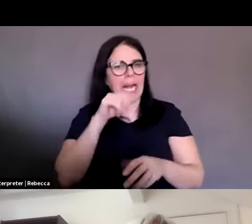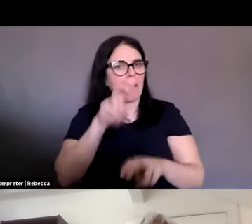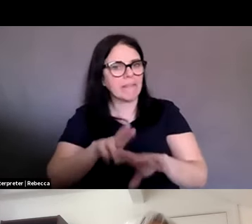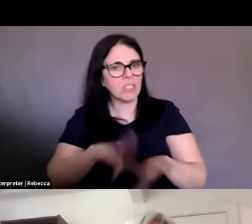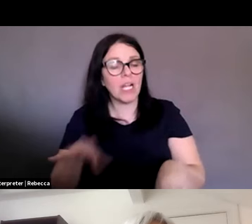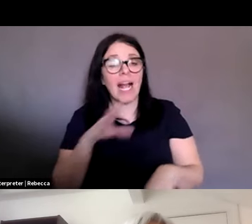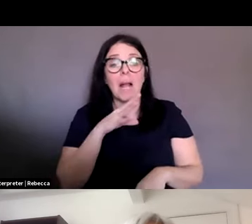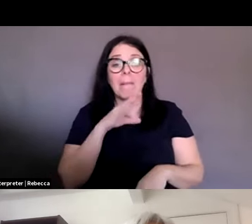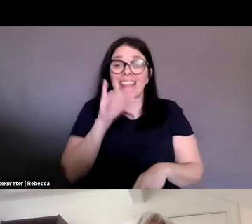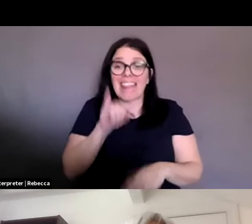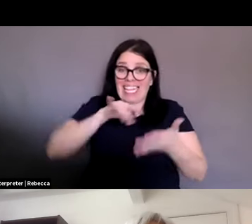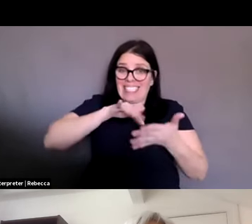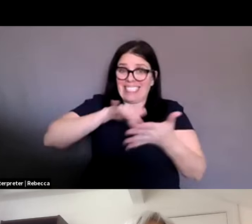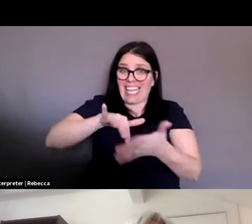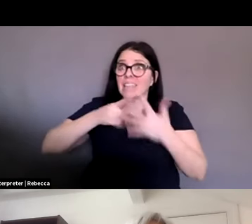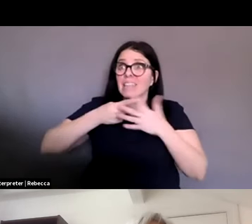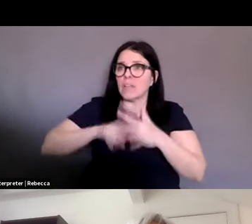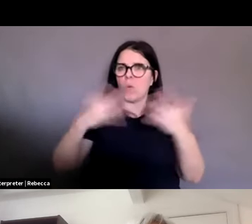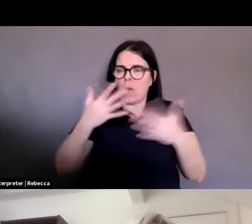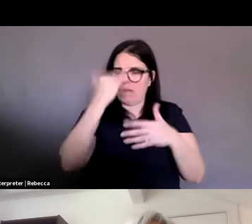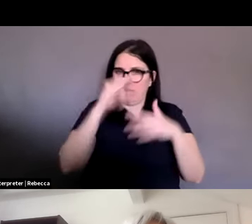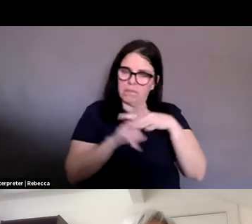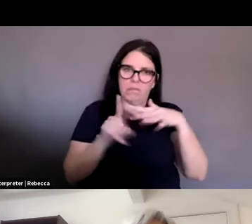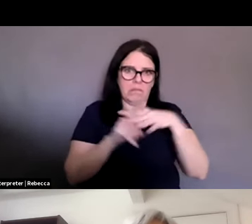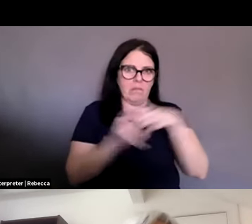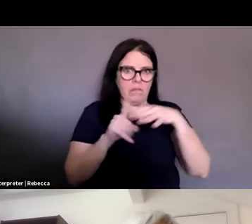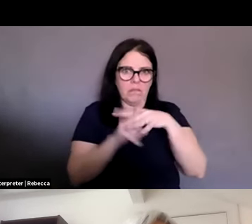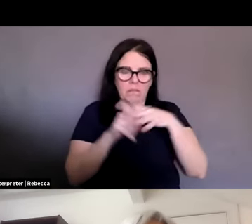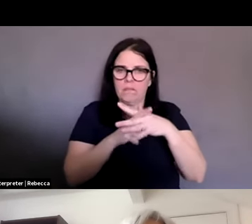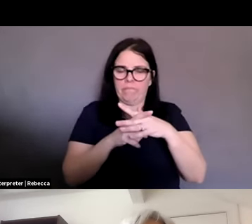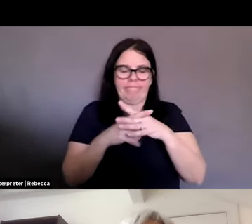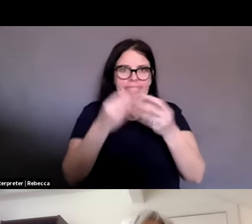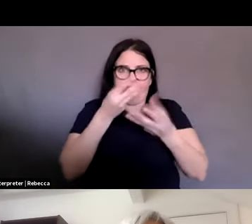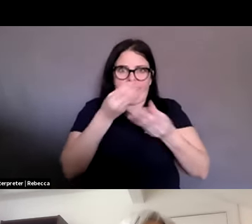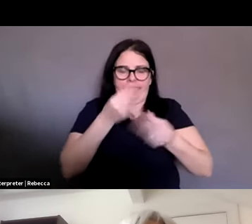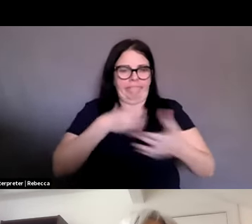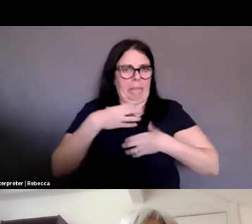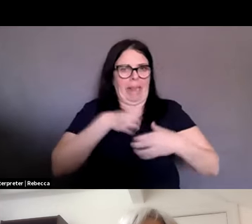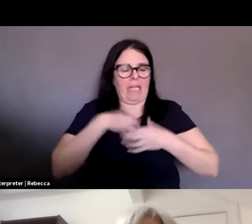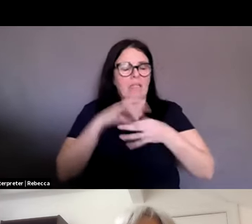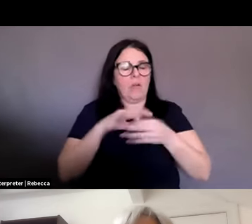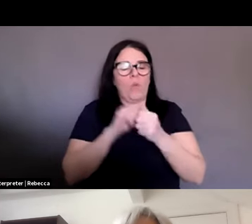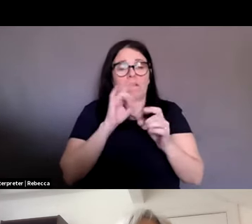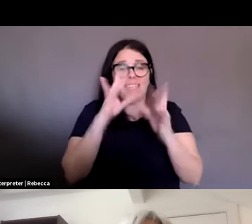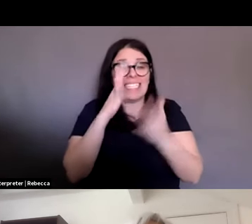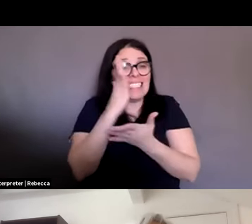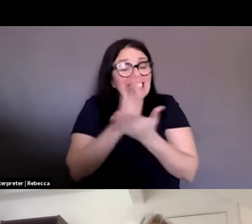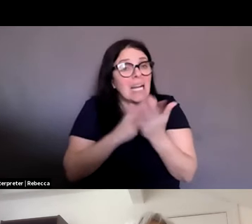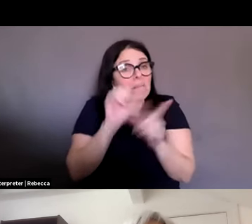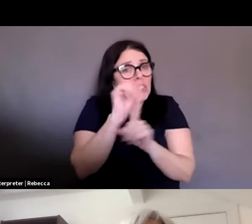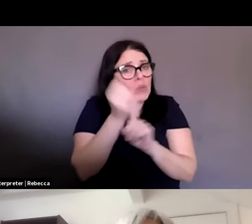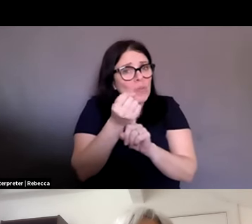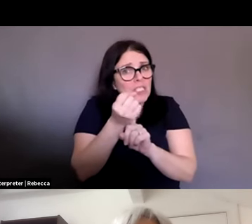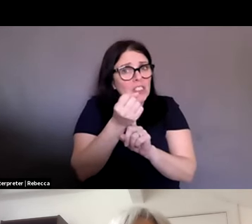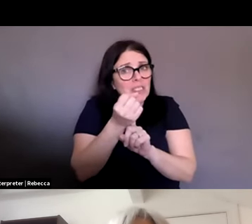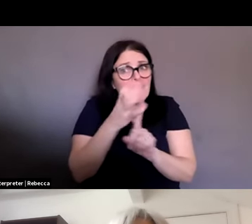a continuing flood of complaints and reports of horrific outcomes in court. And some of them are ending in the murder of the child by the parent